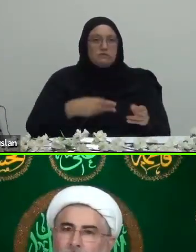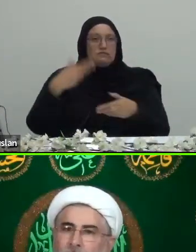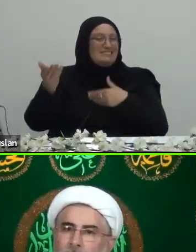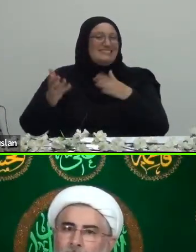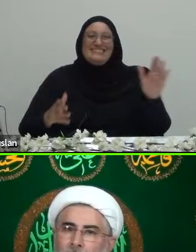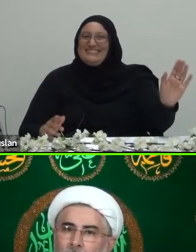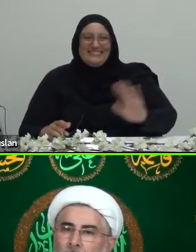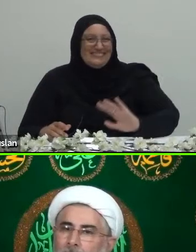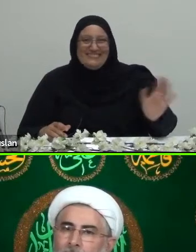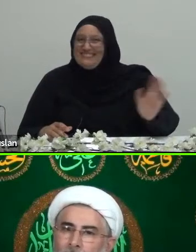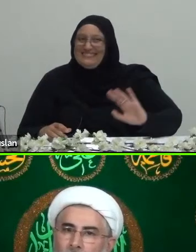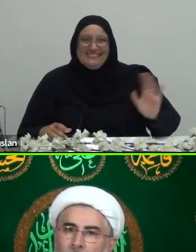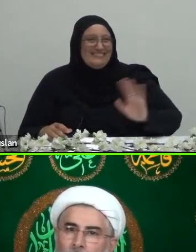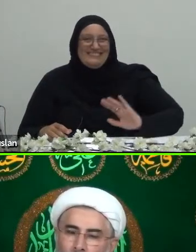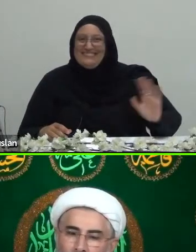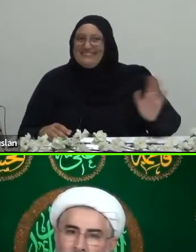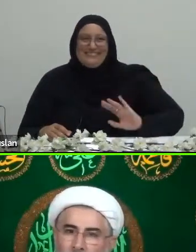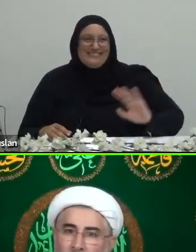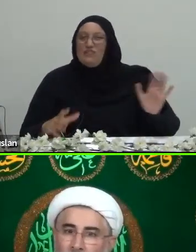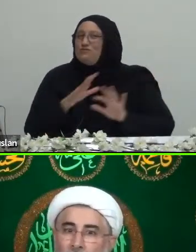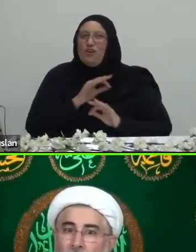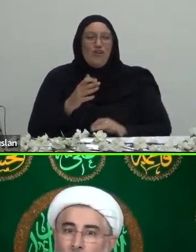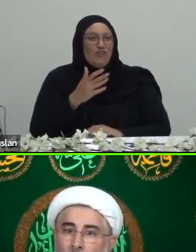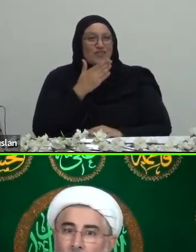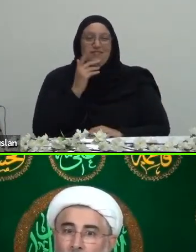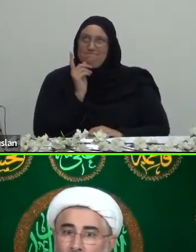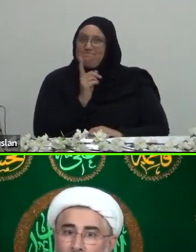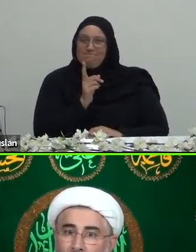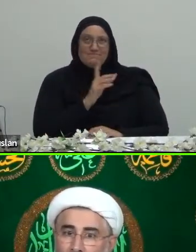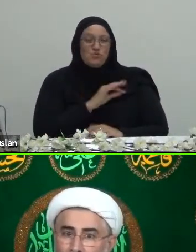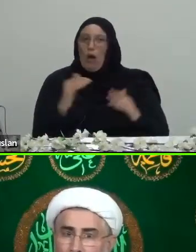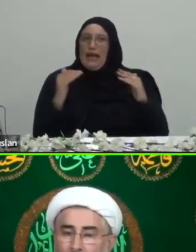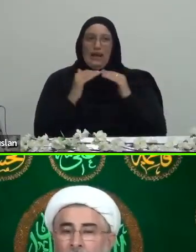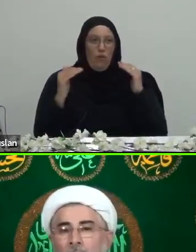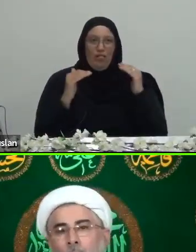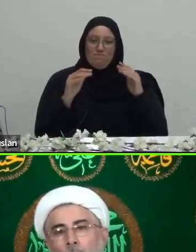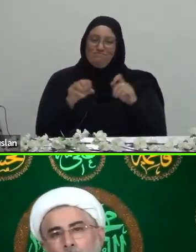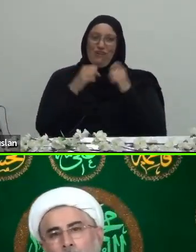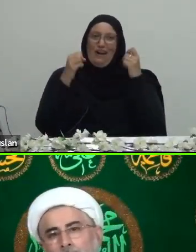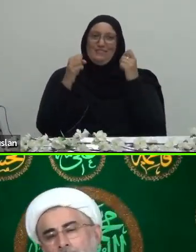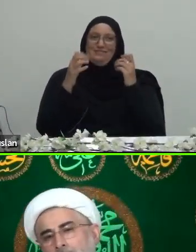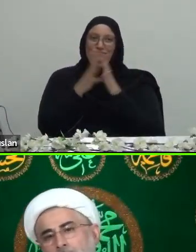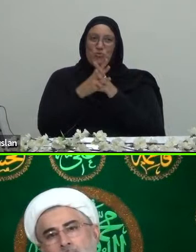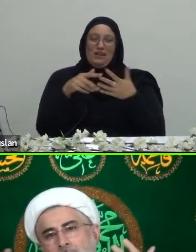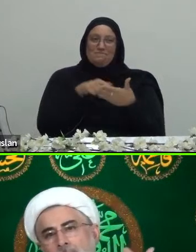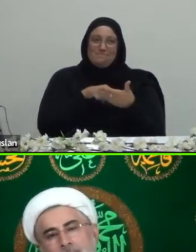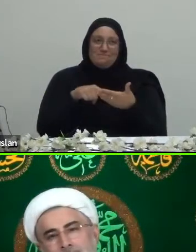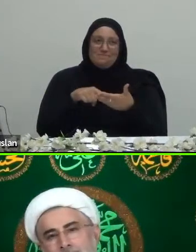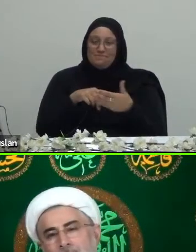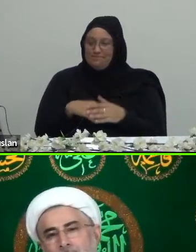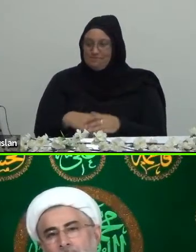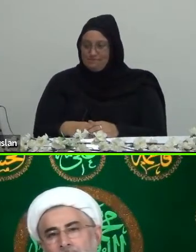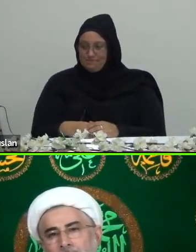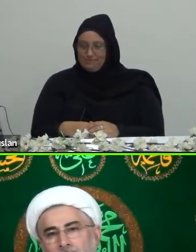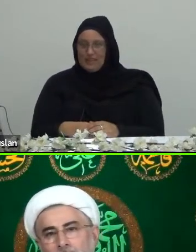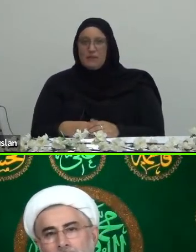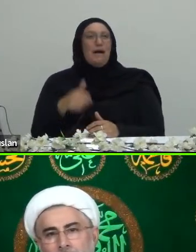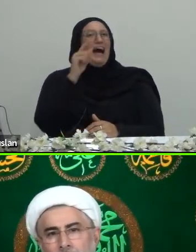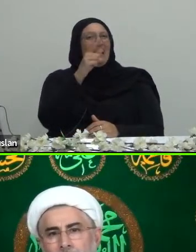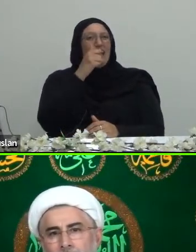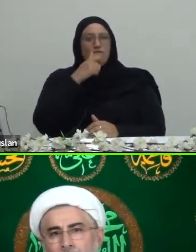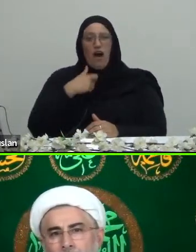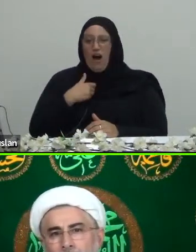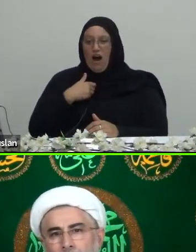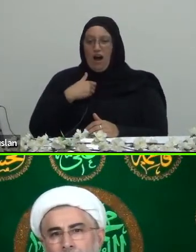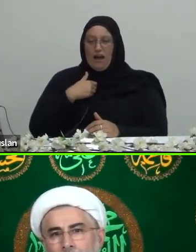it's possible to, for someone, one of the beneficiaries to buy the share of the rest or sell it and then divide it